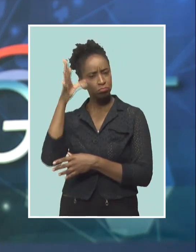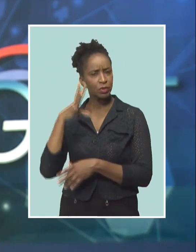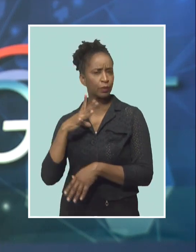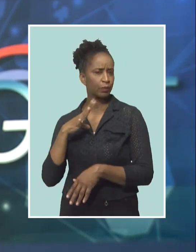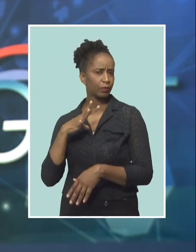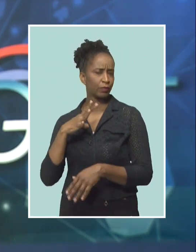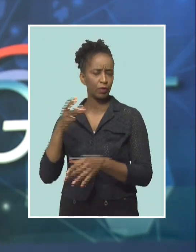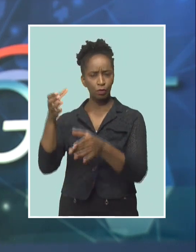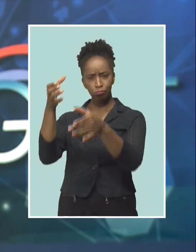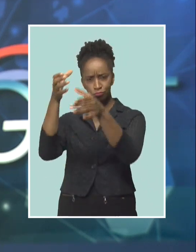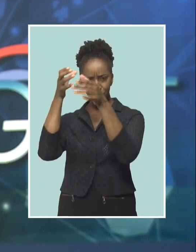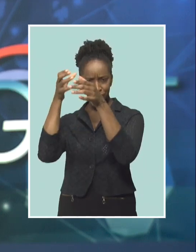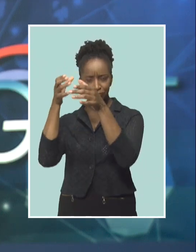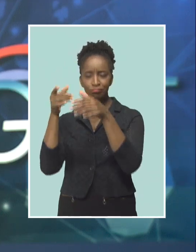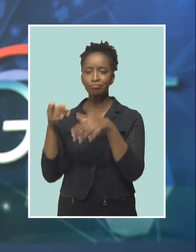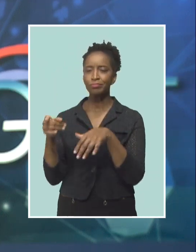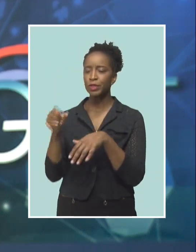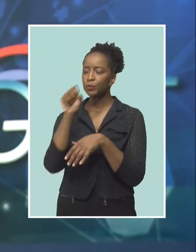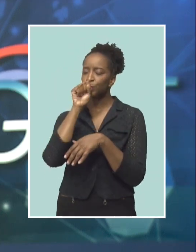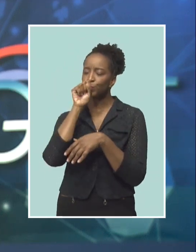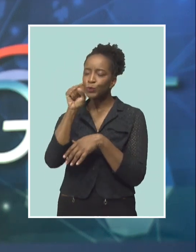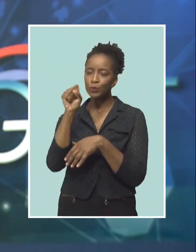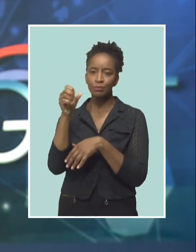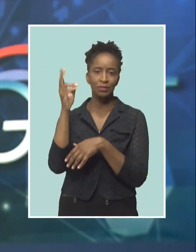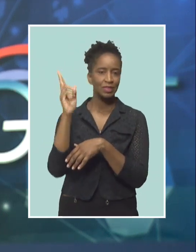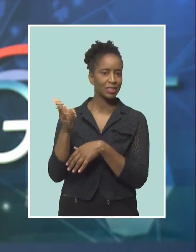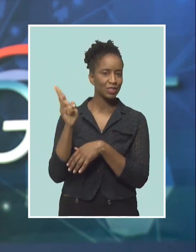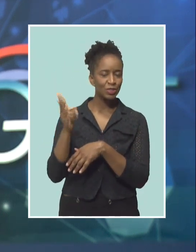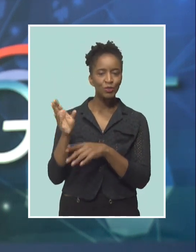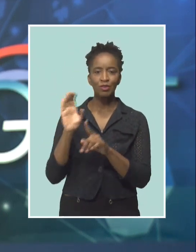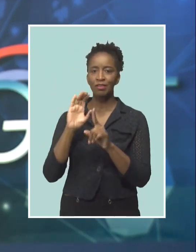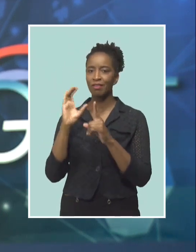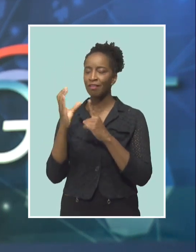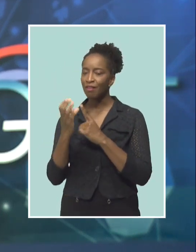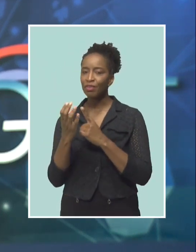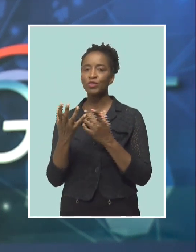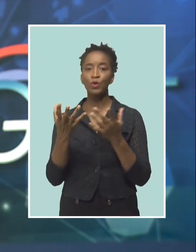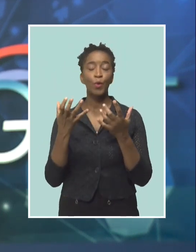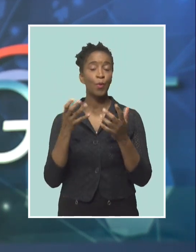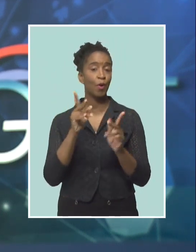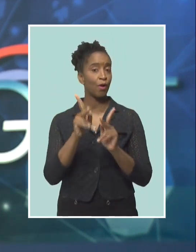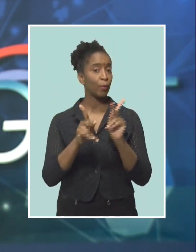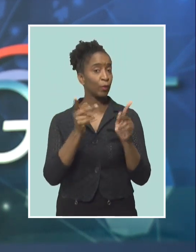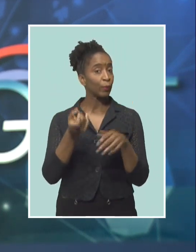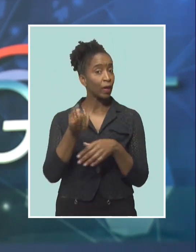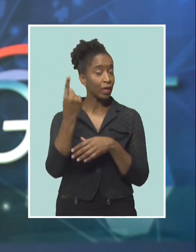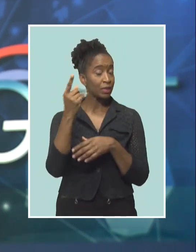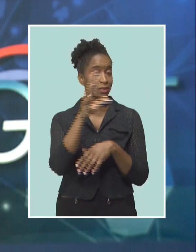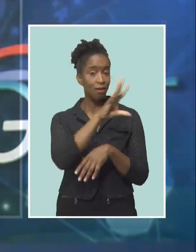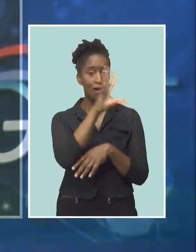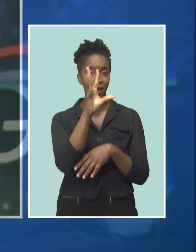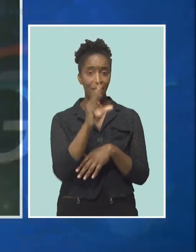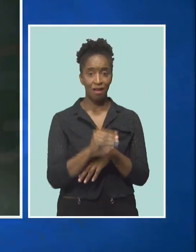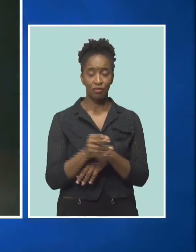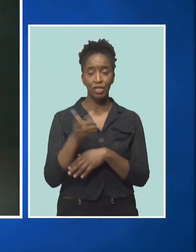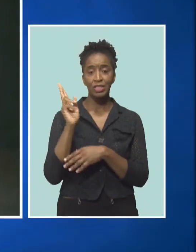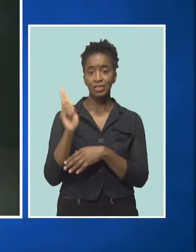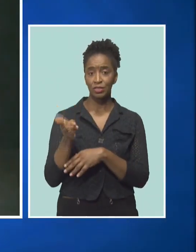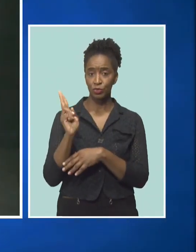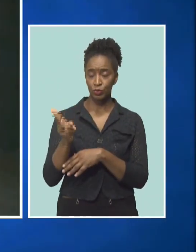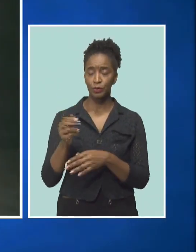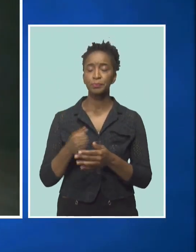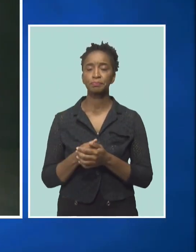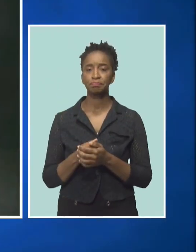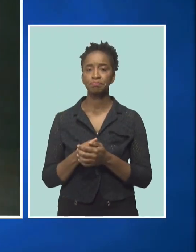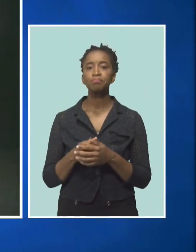culture, and ensuring Barbadians cultivated a healthy understanding of and respect for African heritage. Ms. Motley was paying tribute to